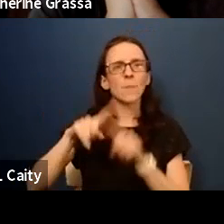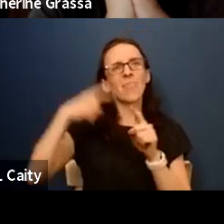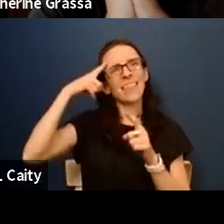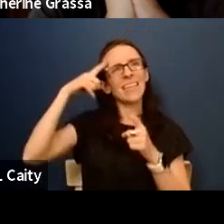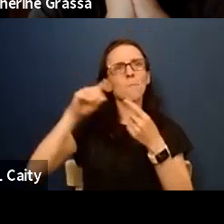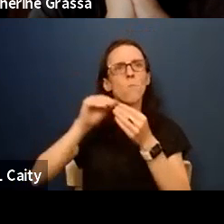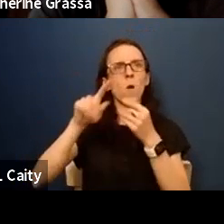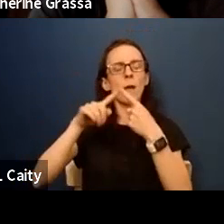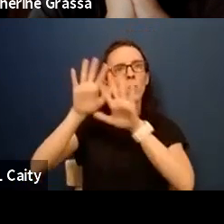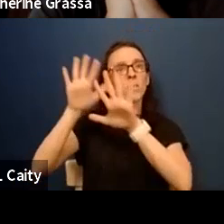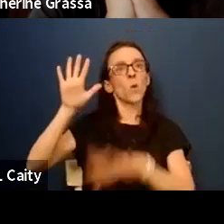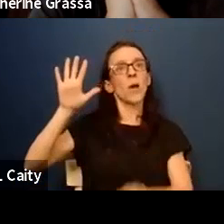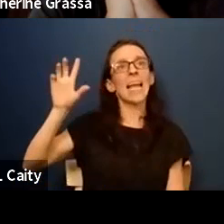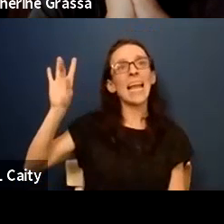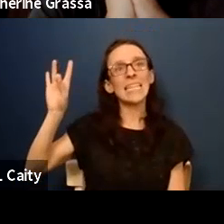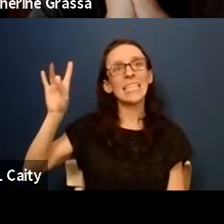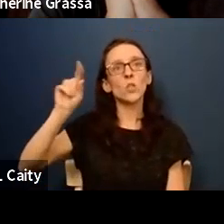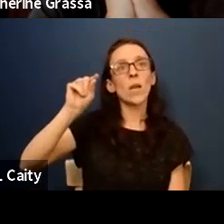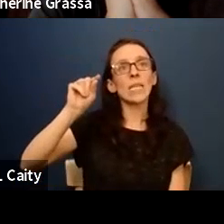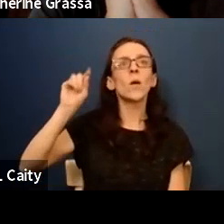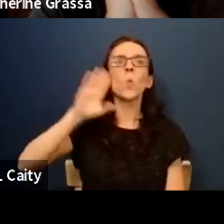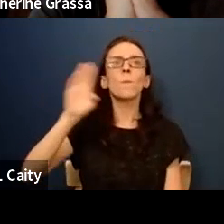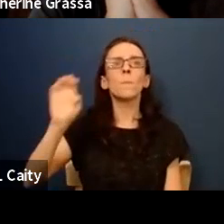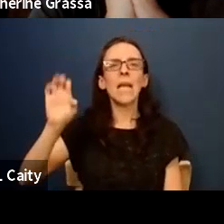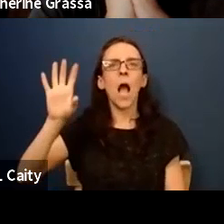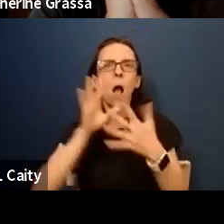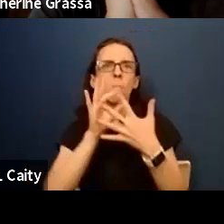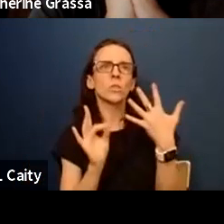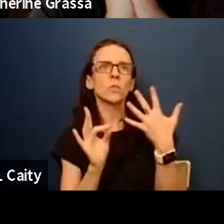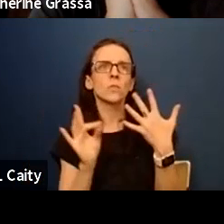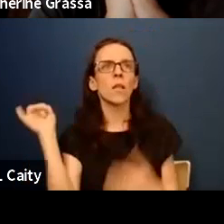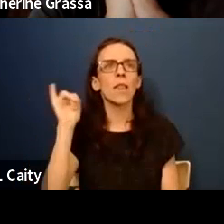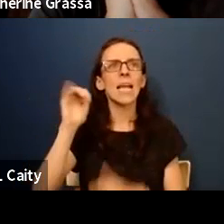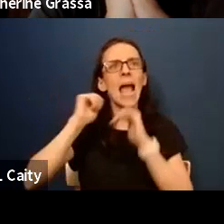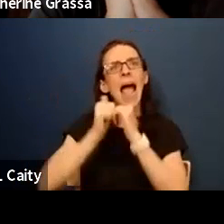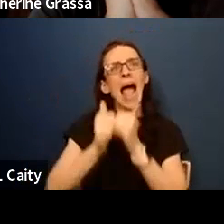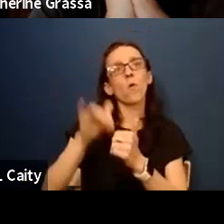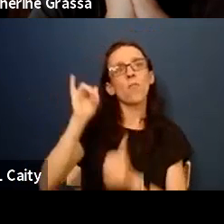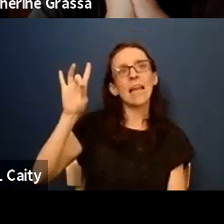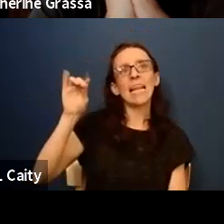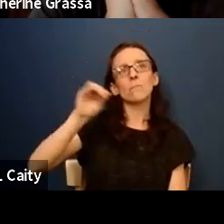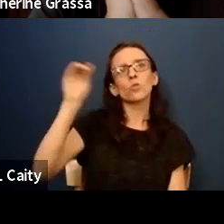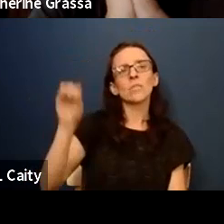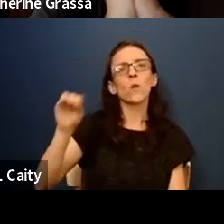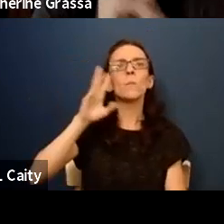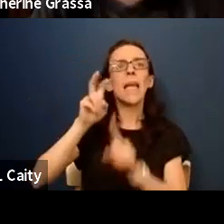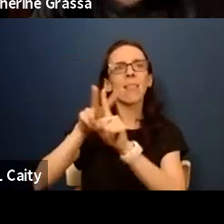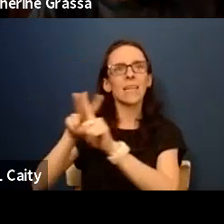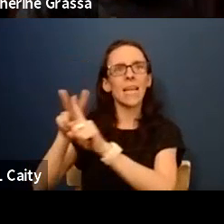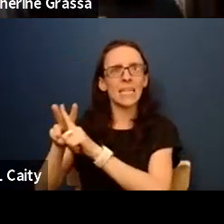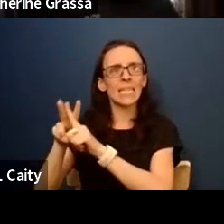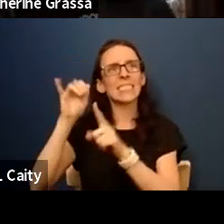that 80-20 is one of the options, and how that 80% is allocated is still